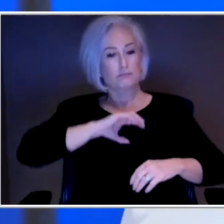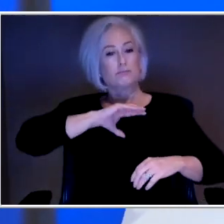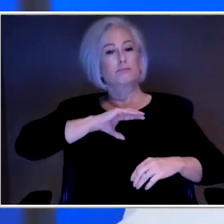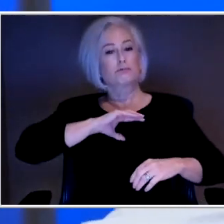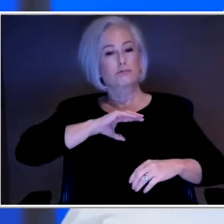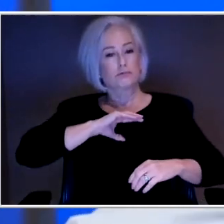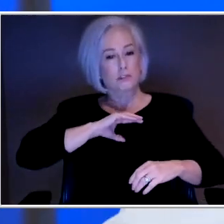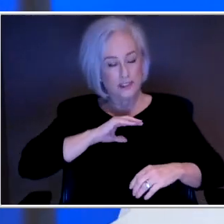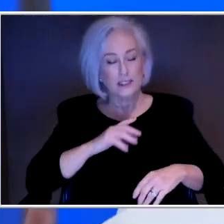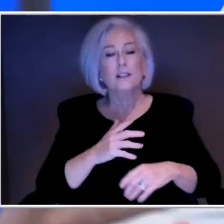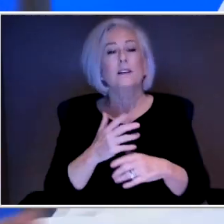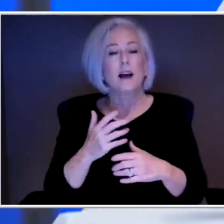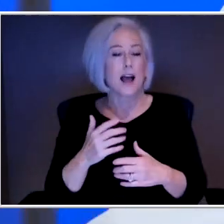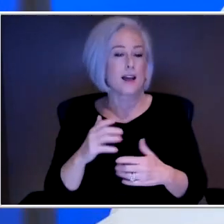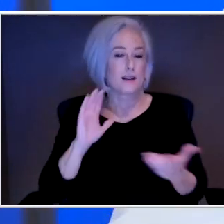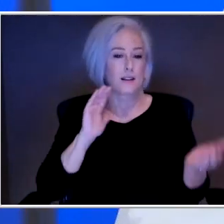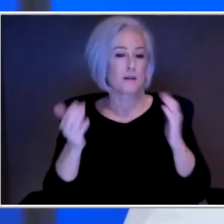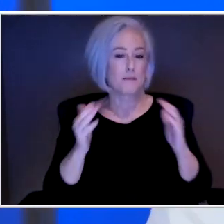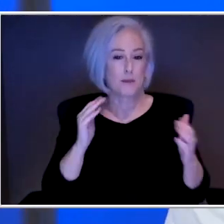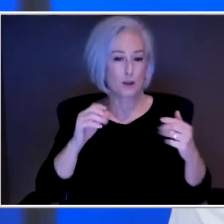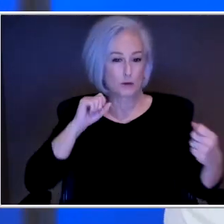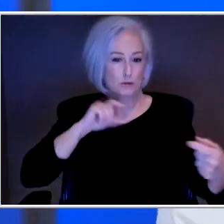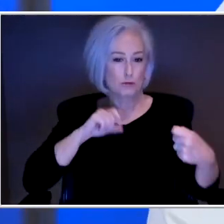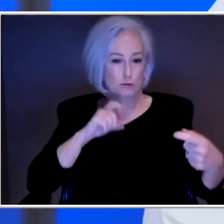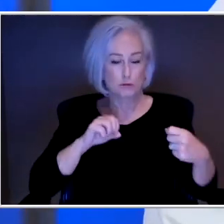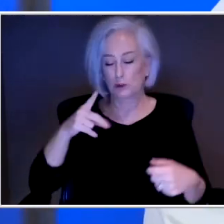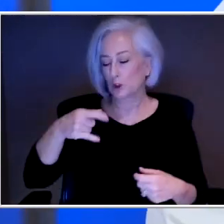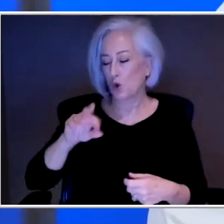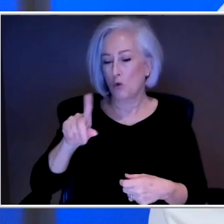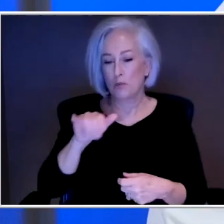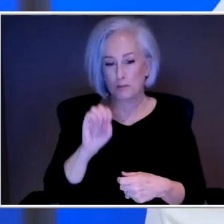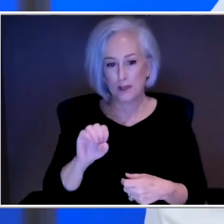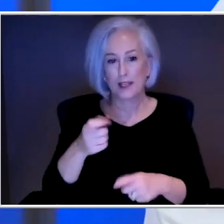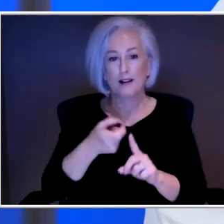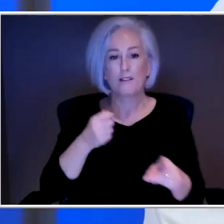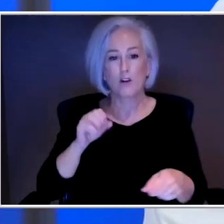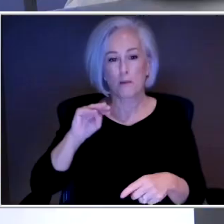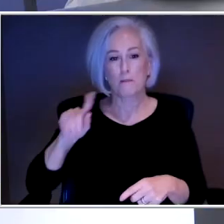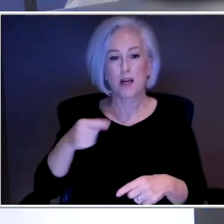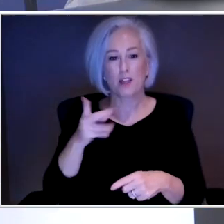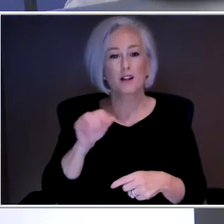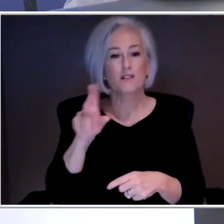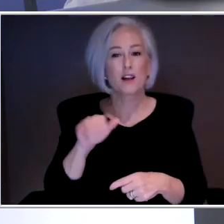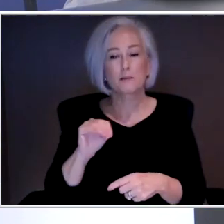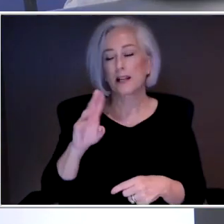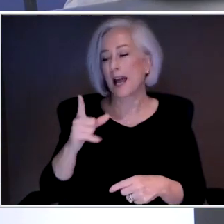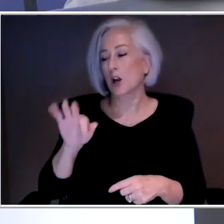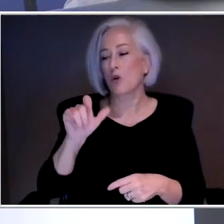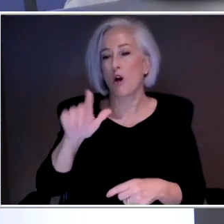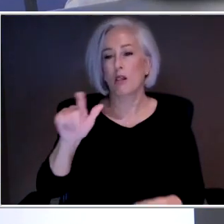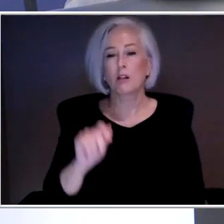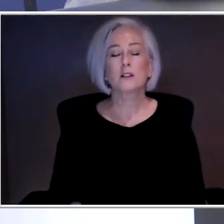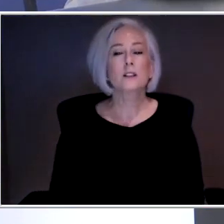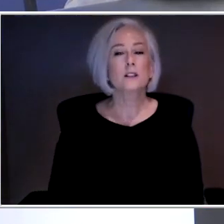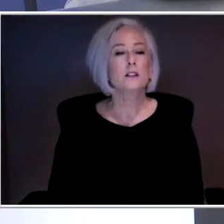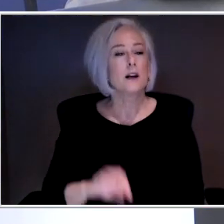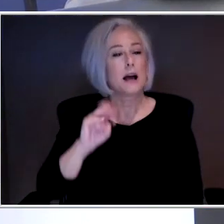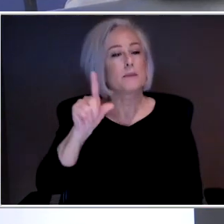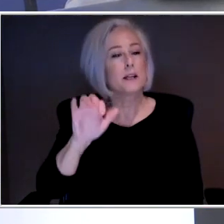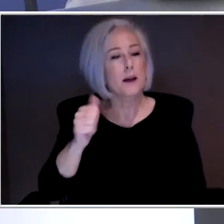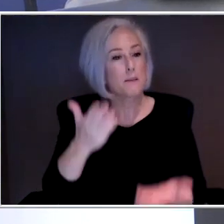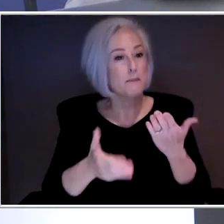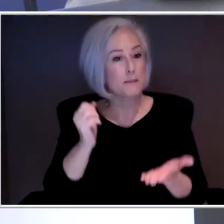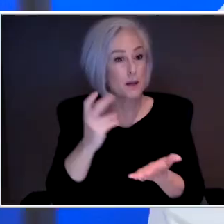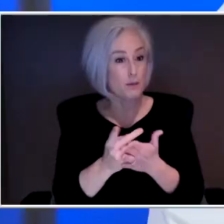stimulant mechanism, which would be norepinephrine or dopamine that you'd get from like methamphetamine or Adderall. So when could MDMA be up for approval? So we're hoping by